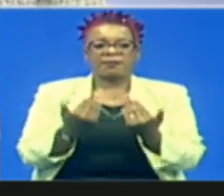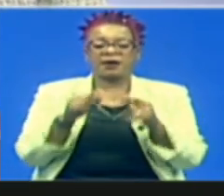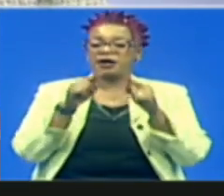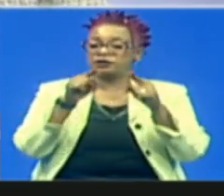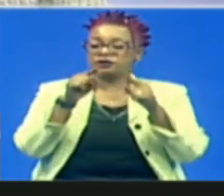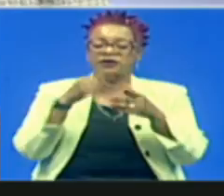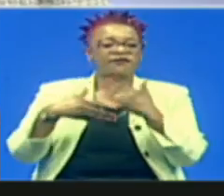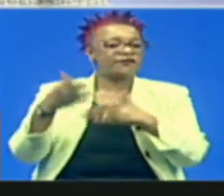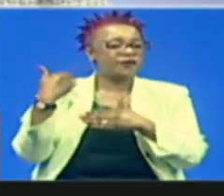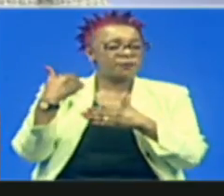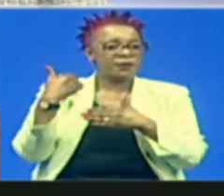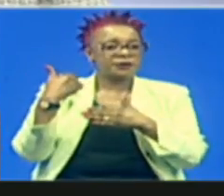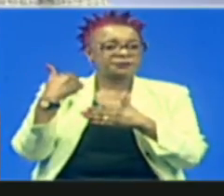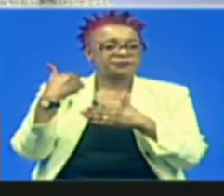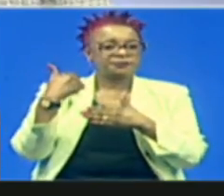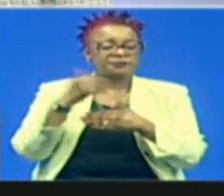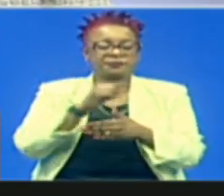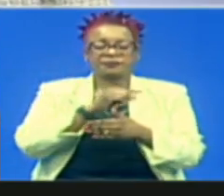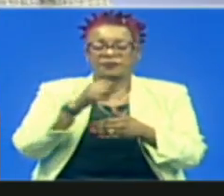boss,